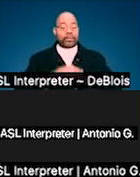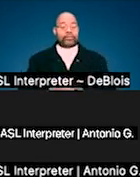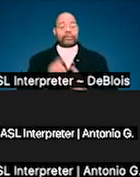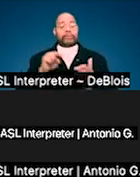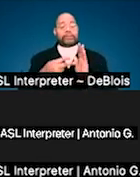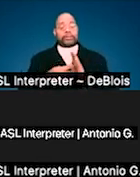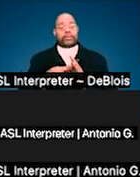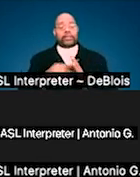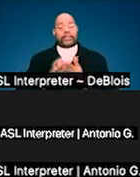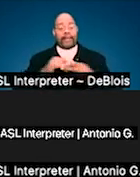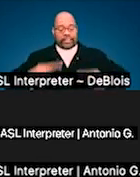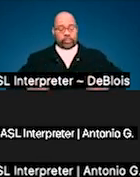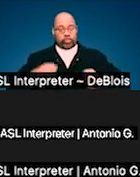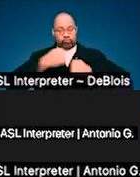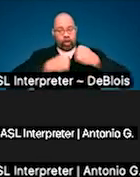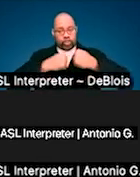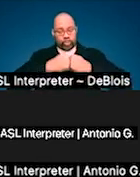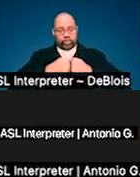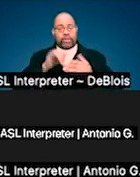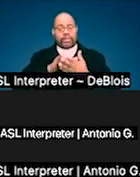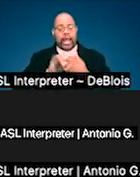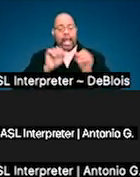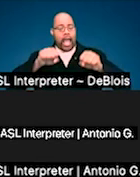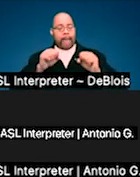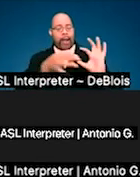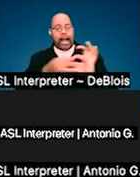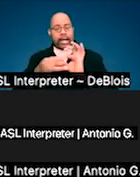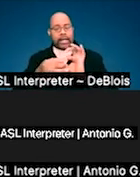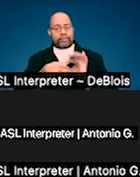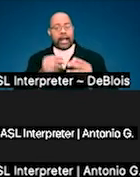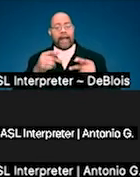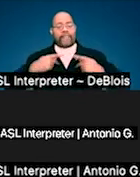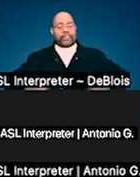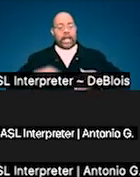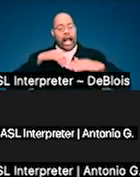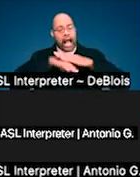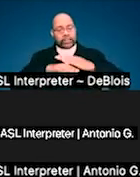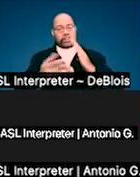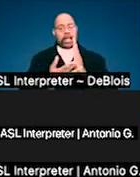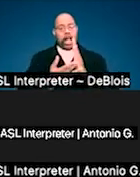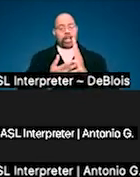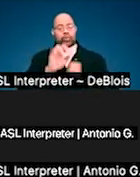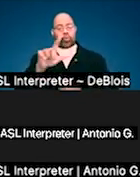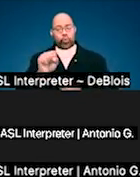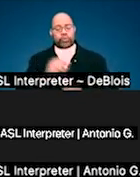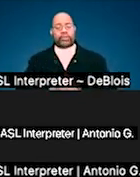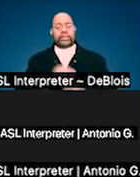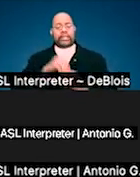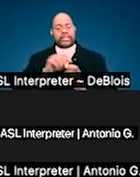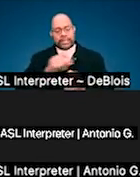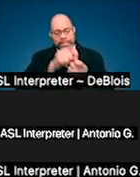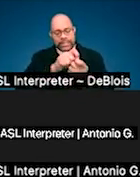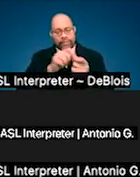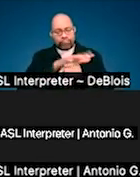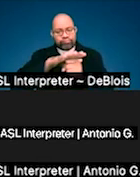the physical infrastructure that enables connectivity and physical access to technology tools in a particular